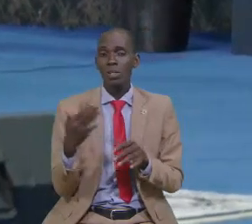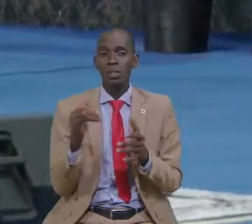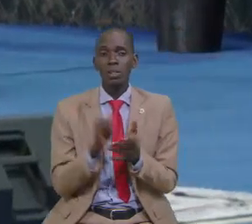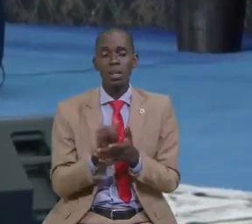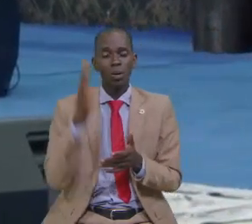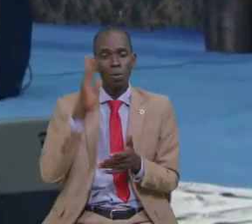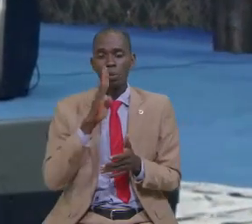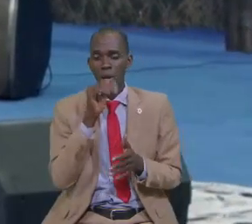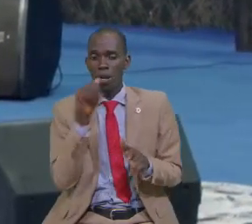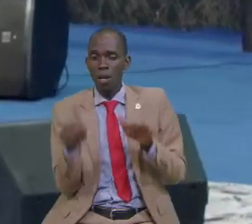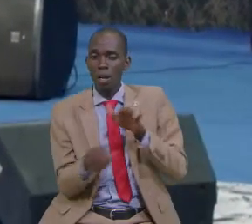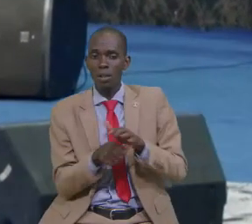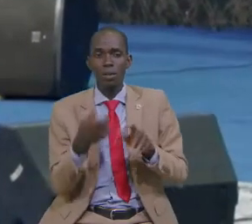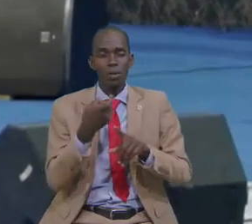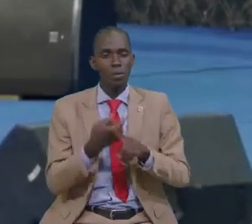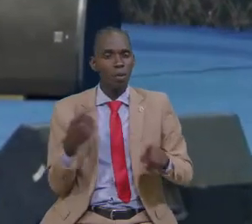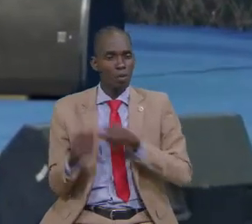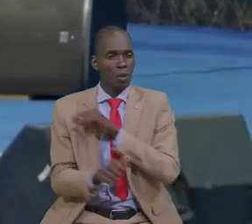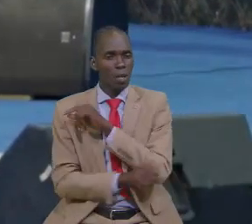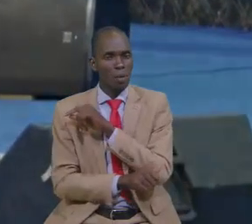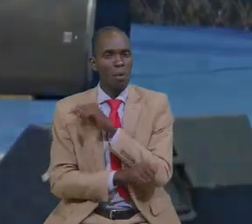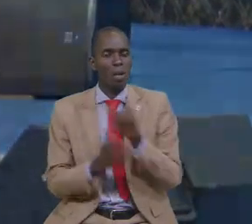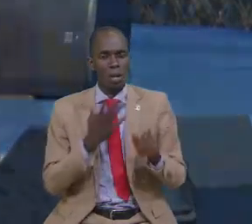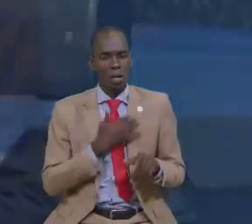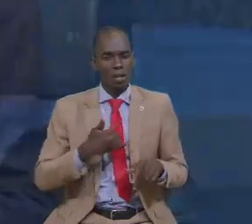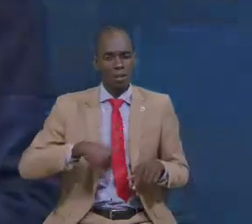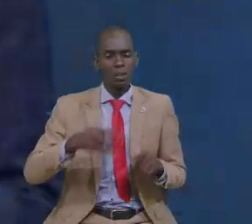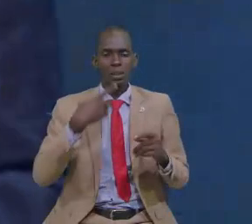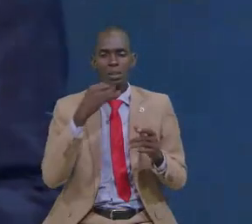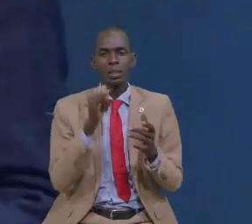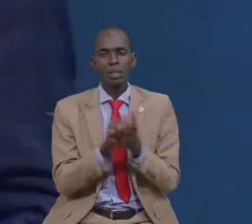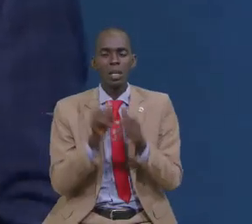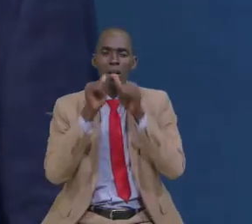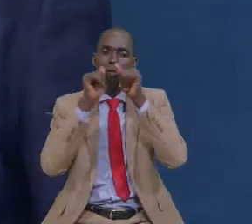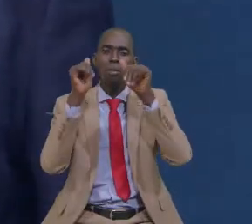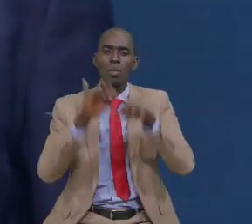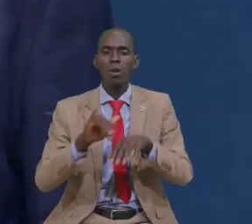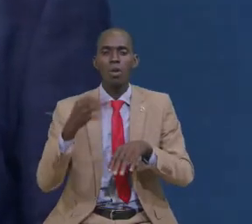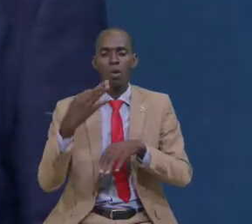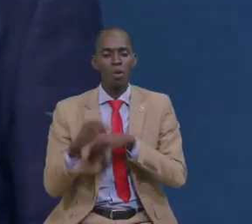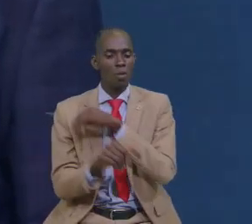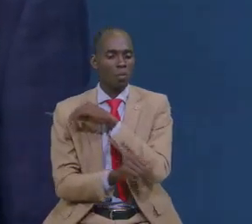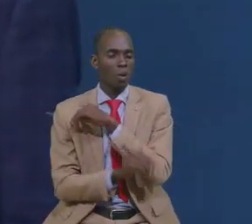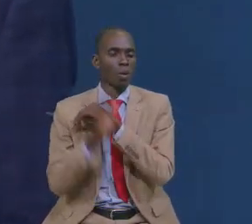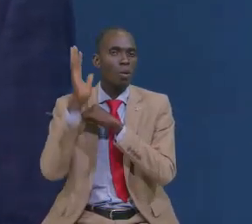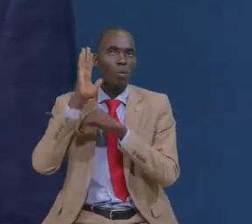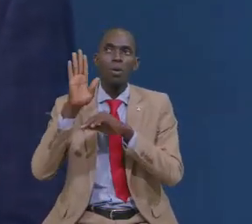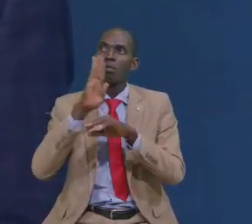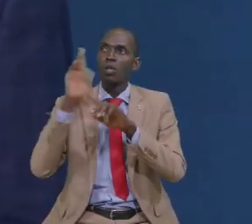Blessing of Abraham will come on us and any George Abraham